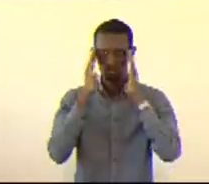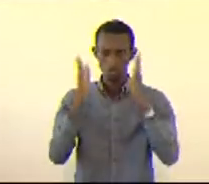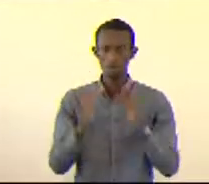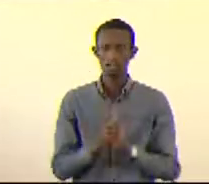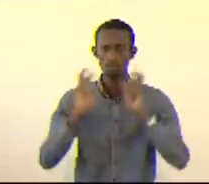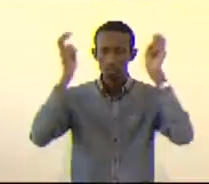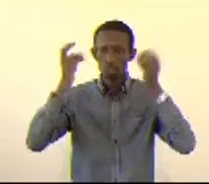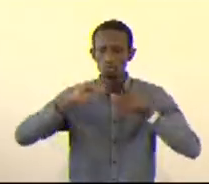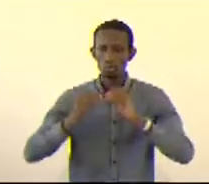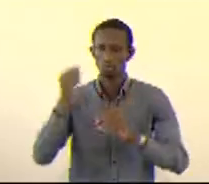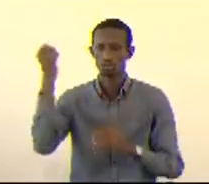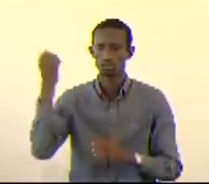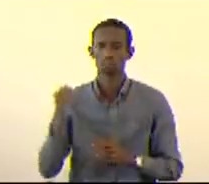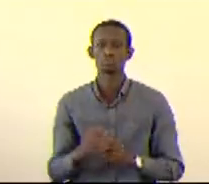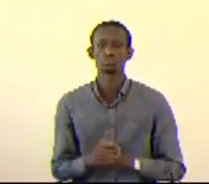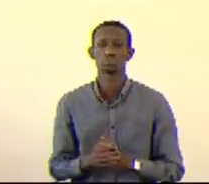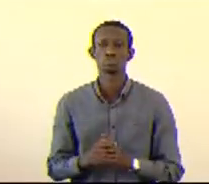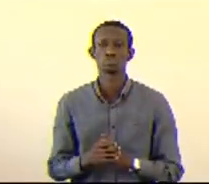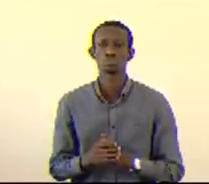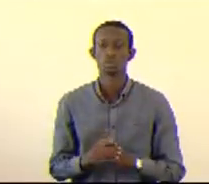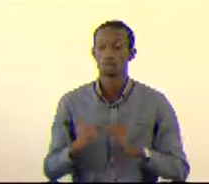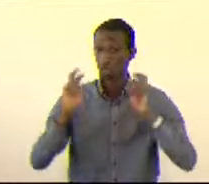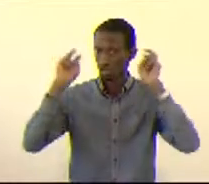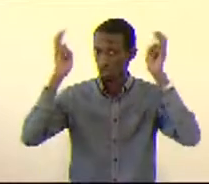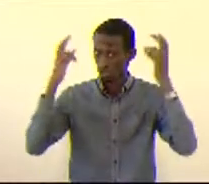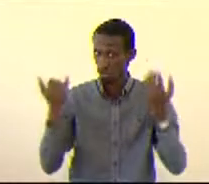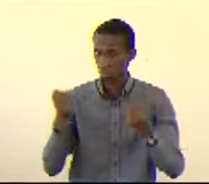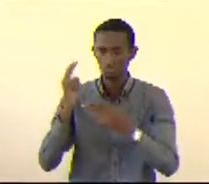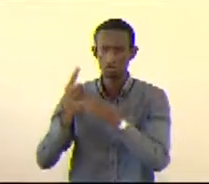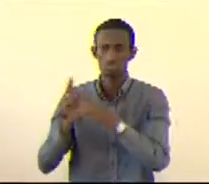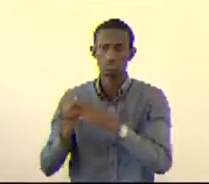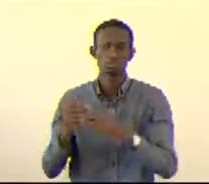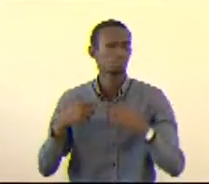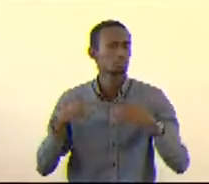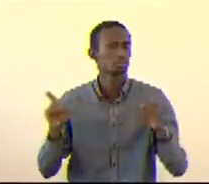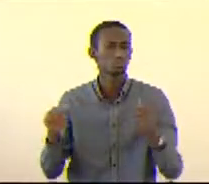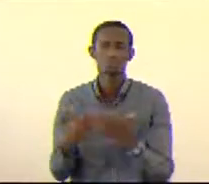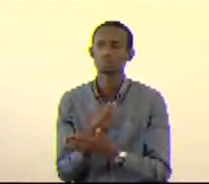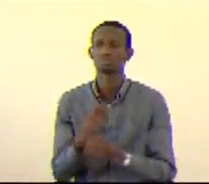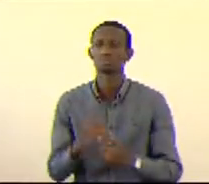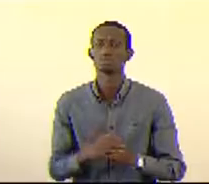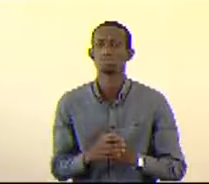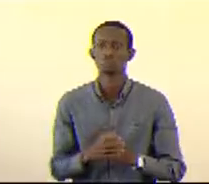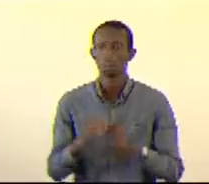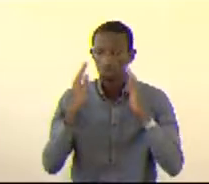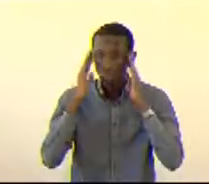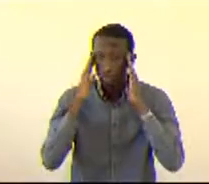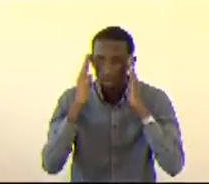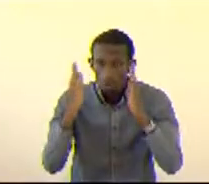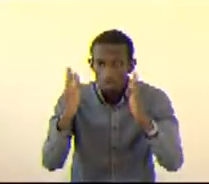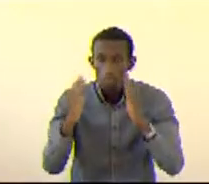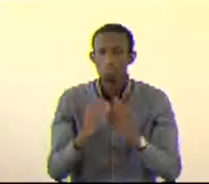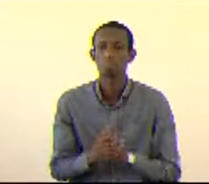you. But the lesson title for today is going to be different. We are going to be looking at what we